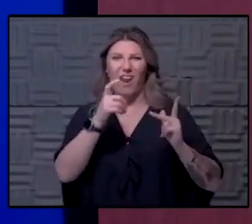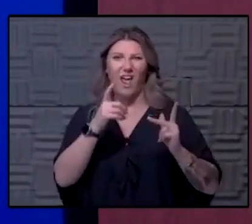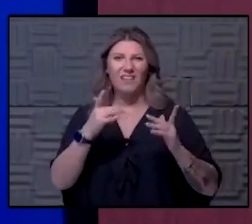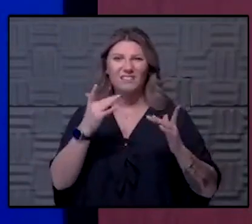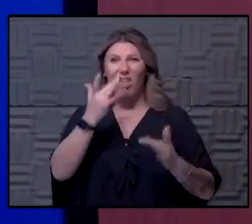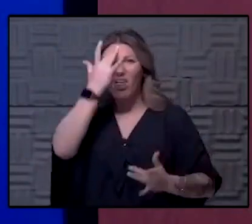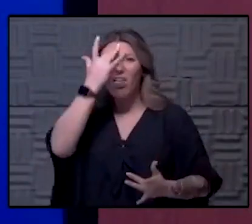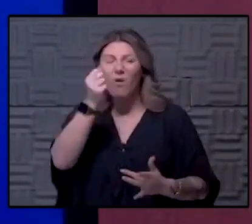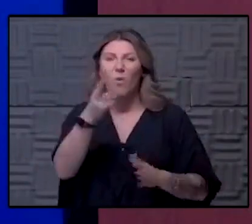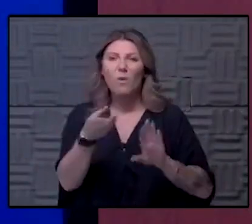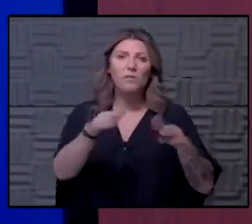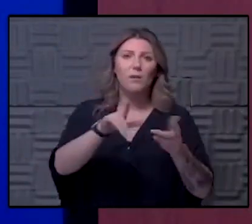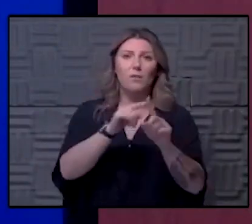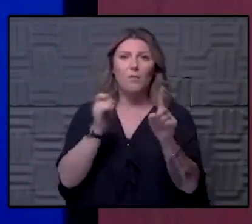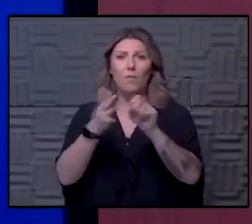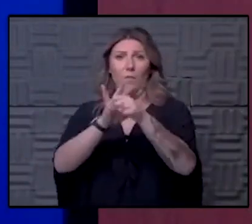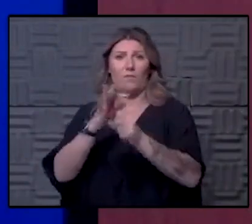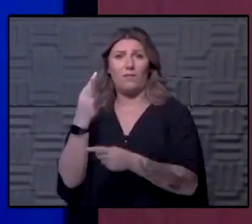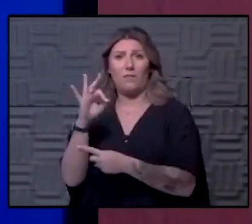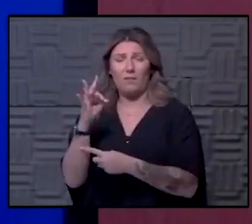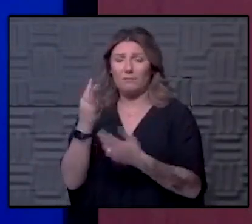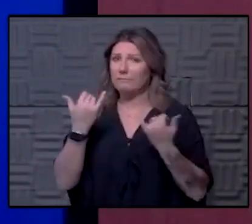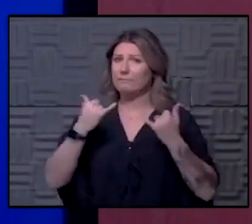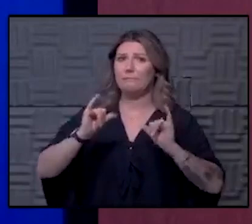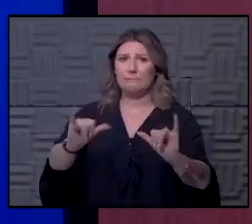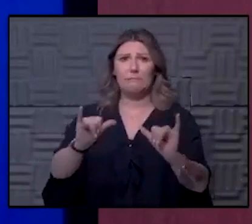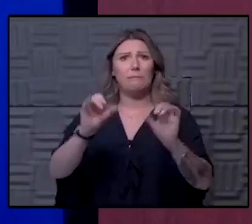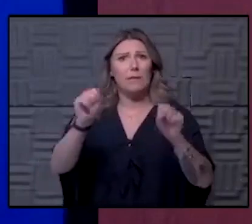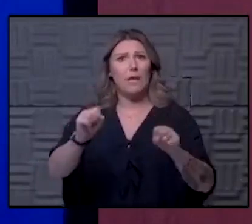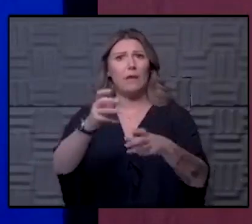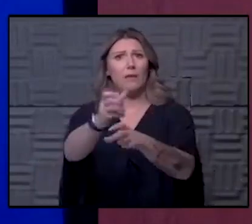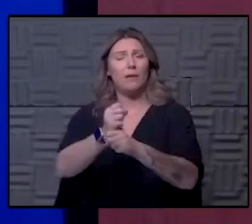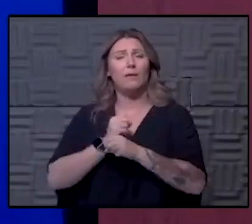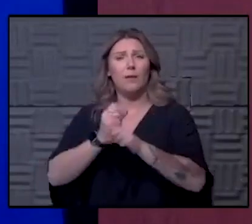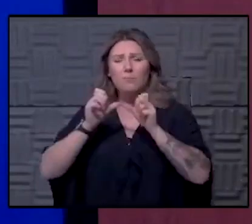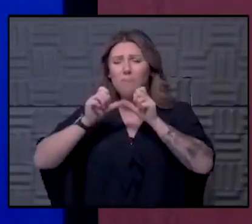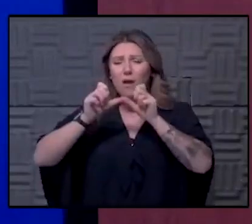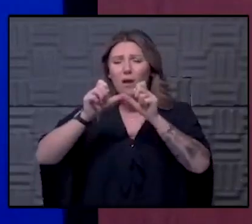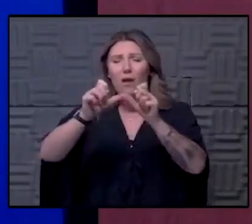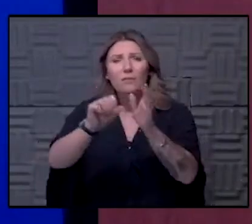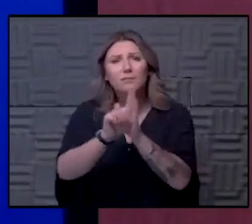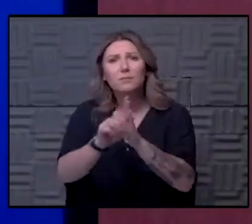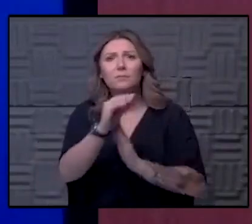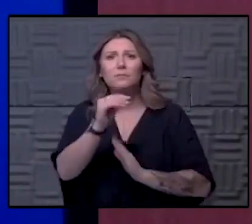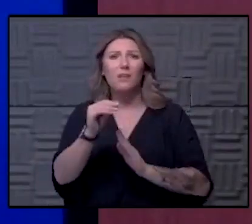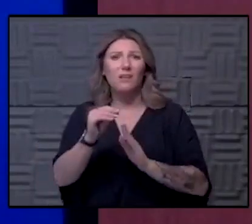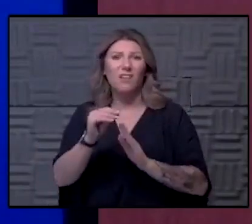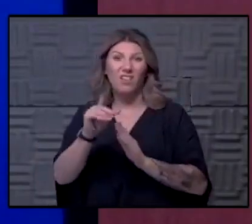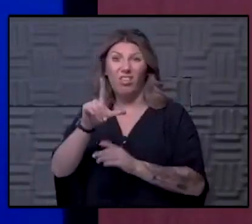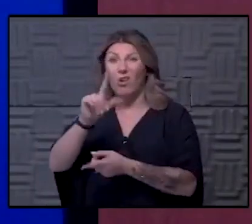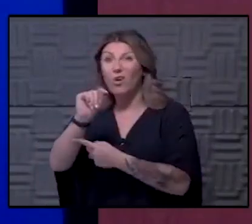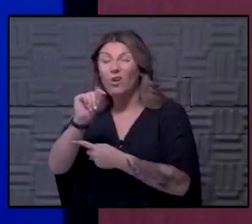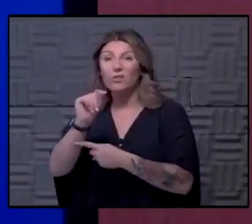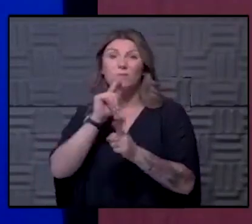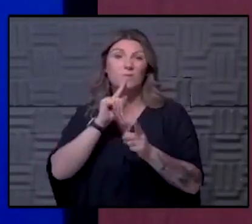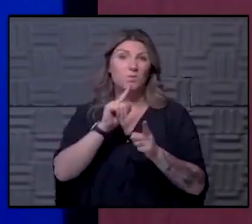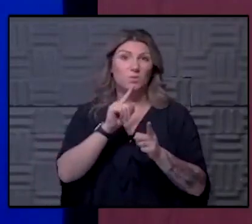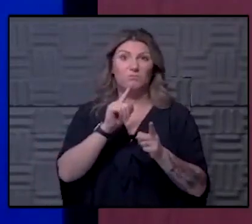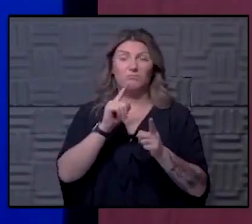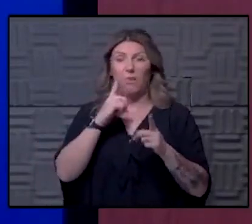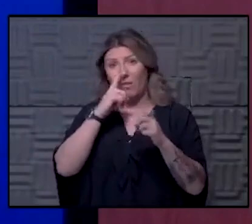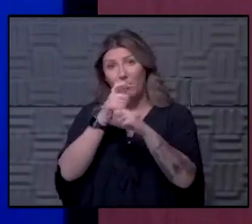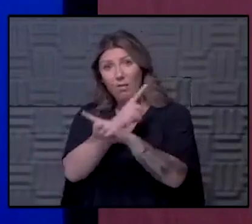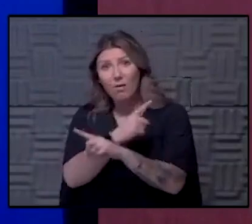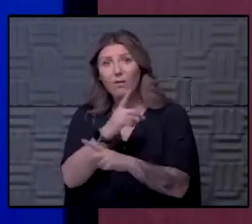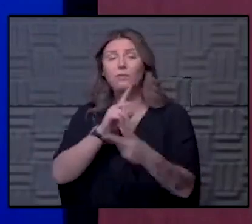or die from COVID-19. They're still very able to get long haul syndrome and have some of the long-term complications and sequelae, and you don't want that.